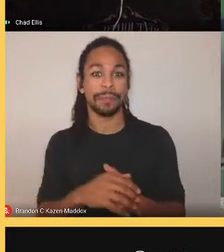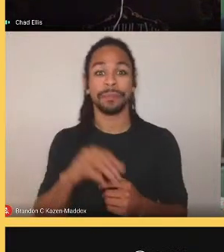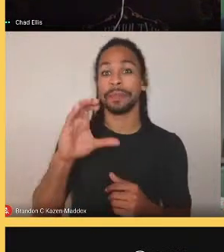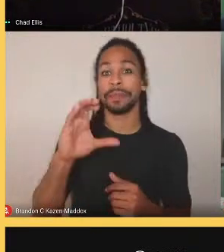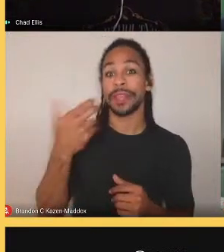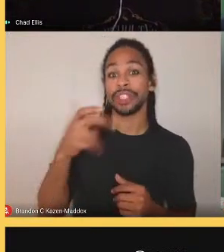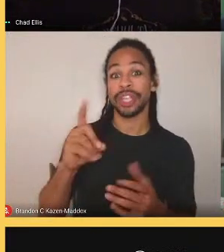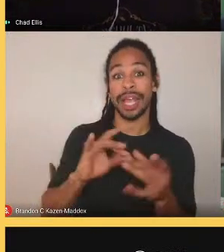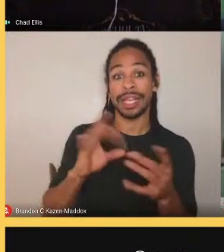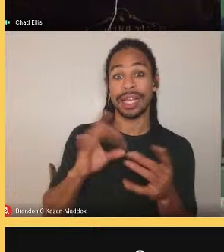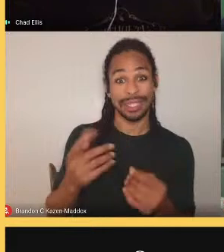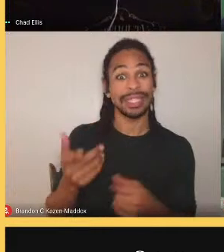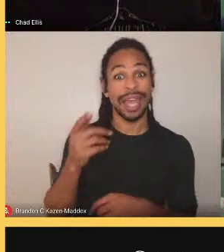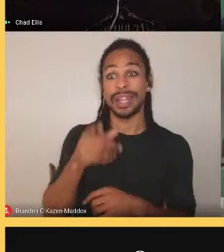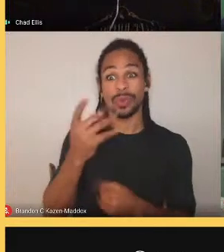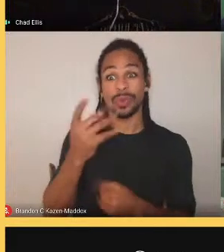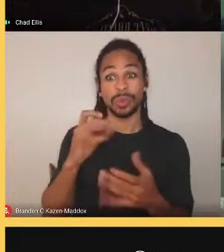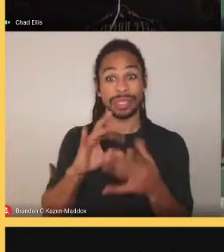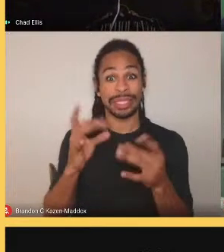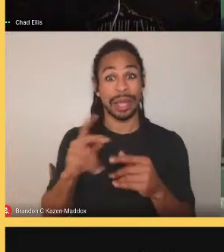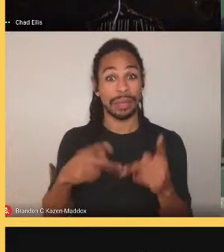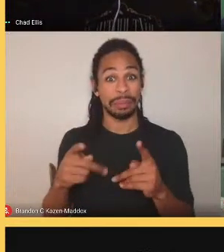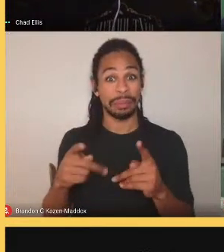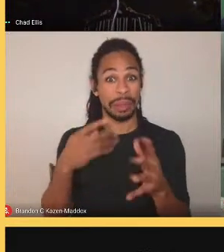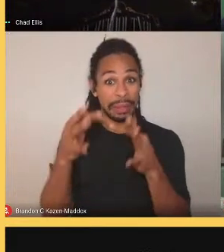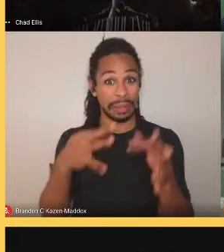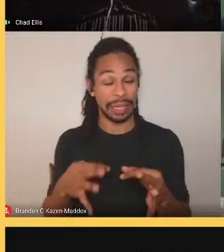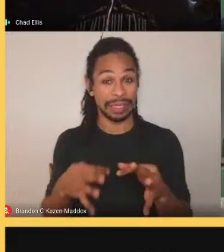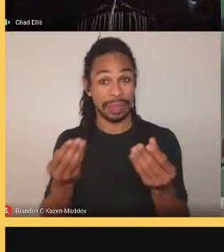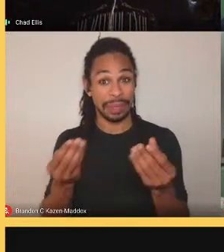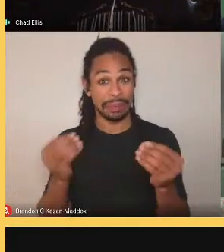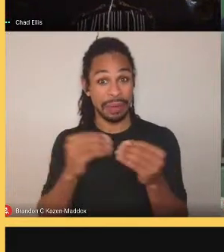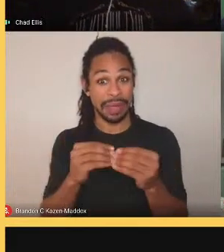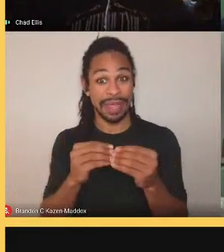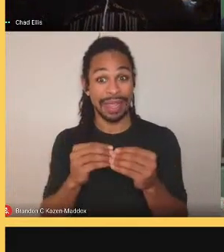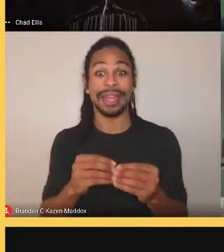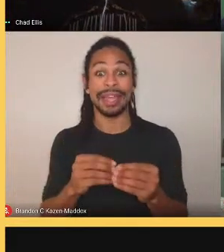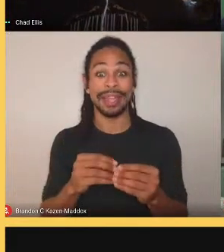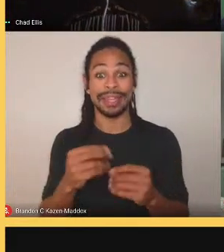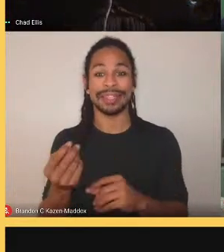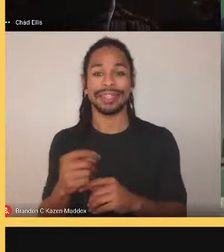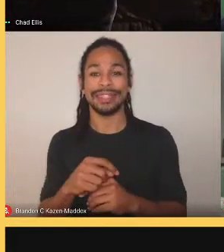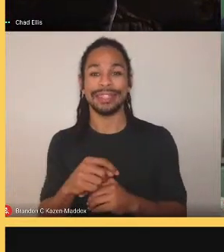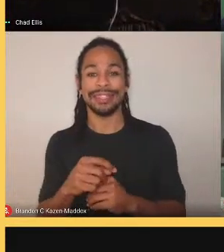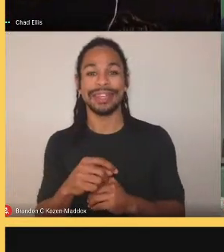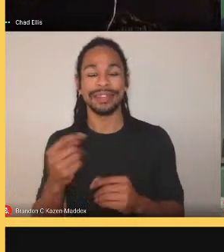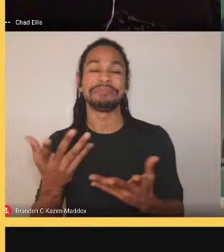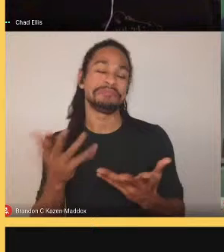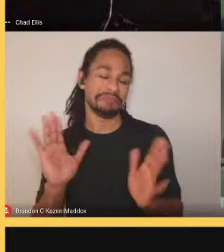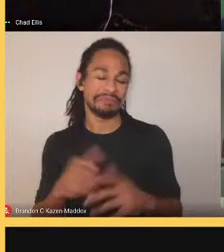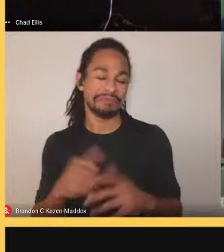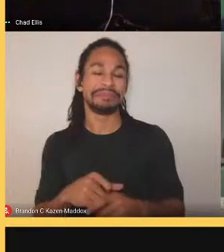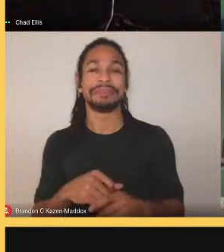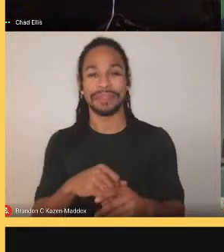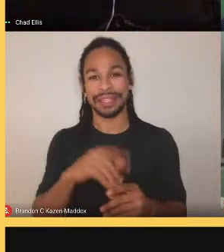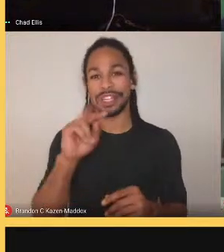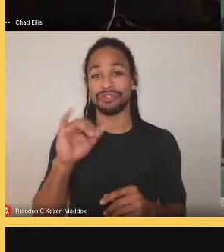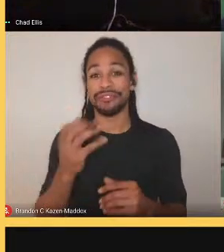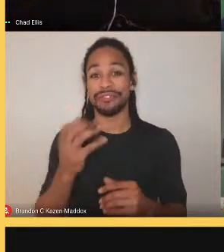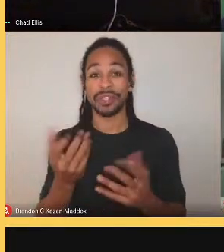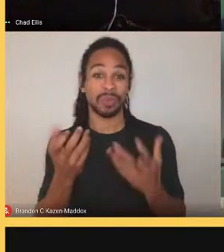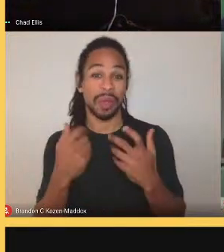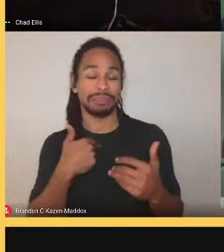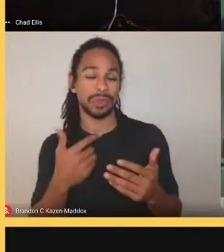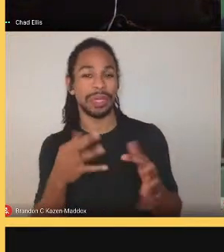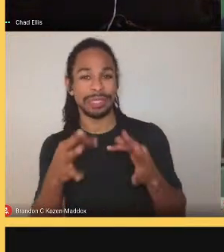gonna hold that? No, okay. Holding it close to the chat. Yeah, Travis doesn't get me to do that too. No. We'll reveal it tomorrow. But